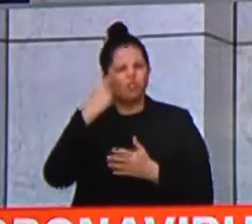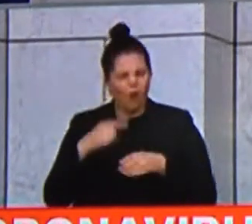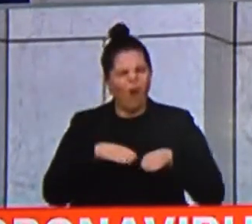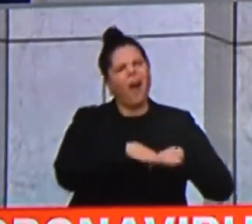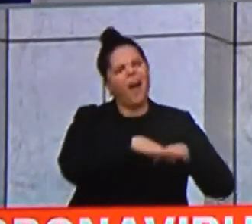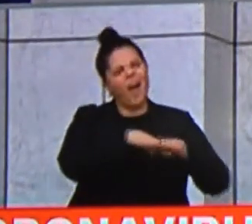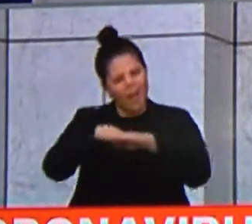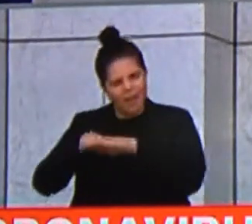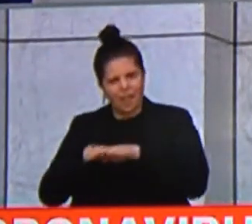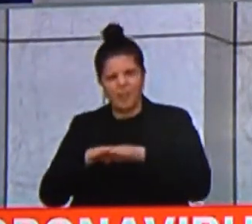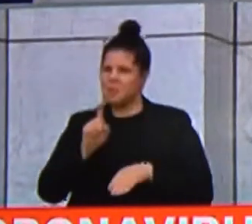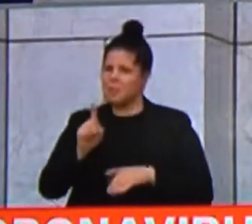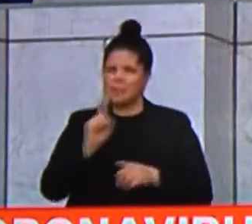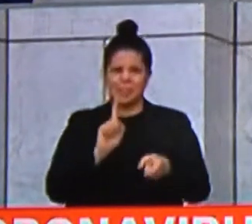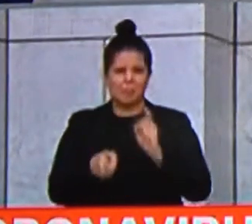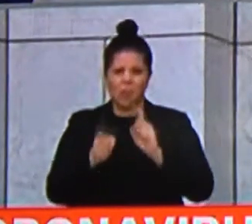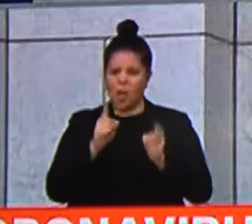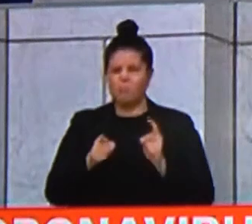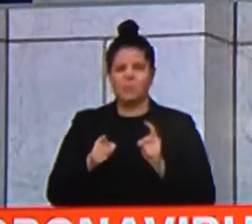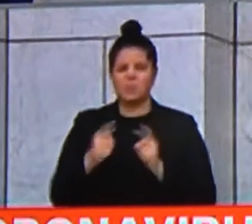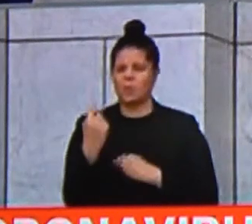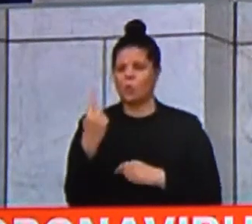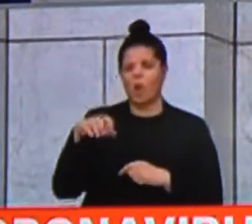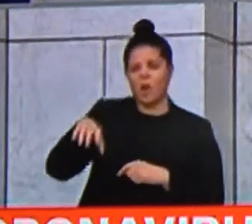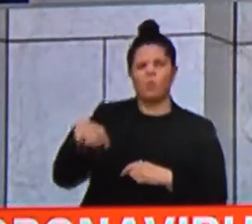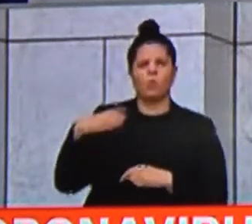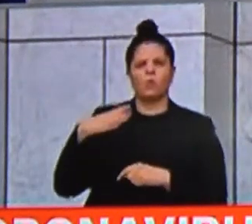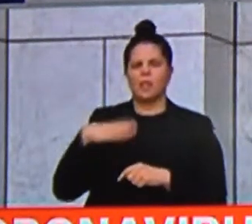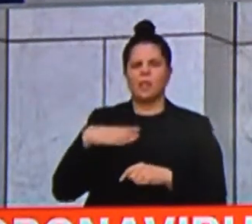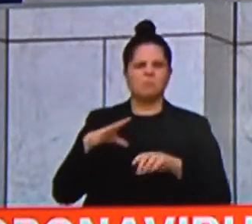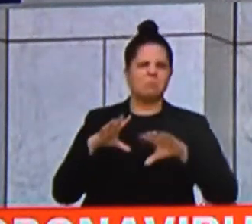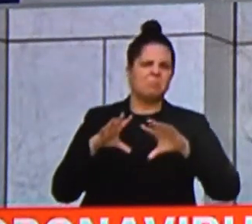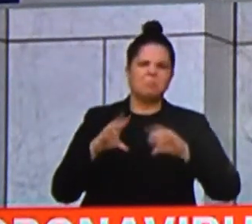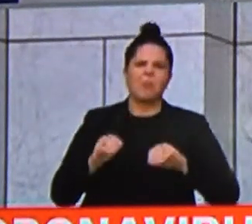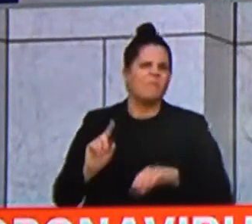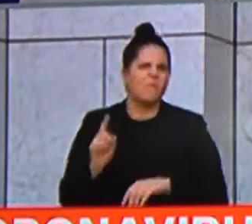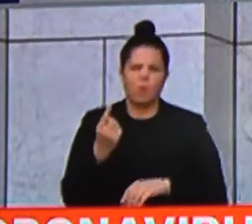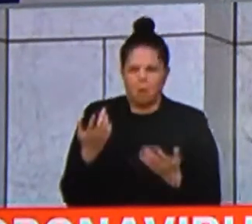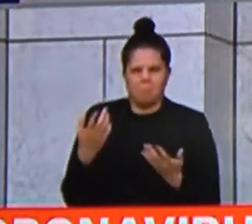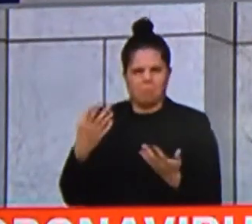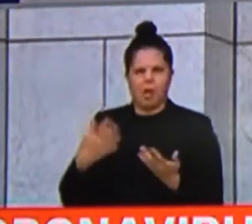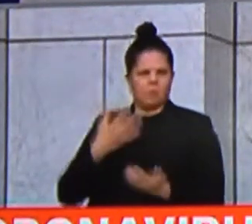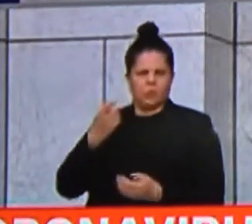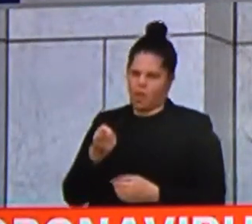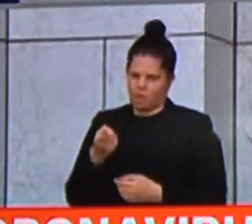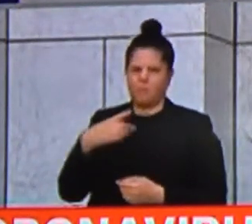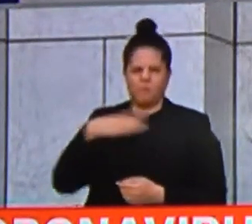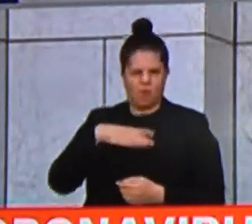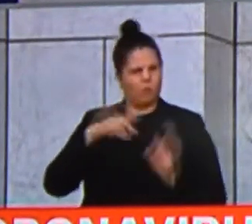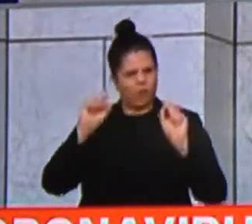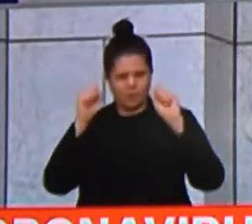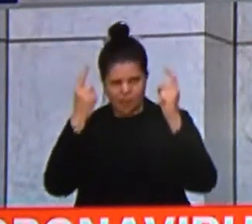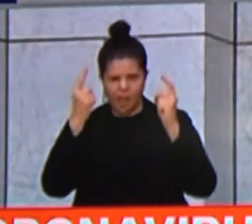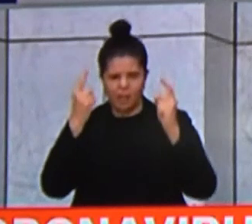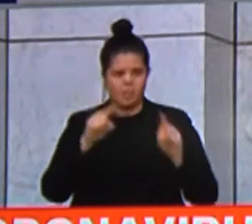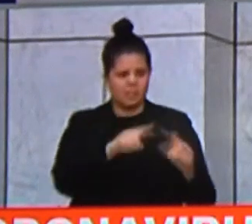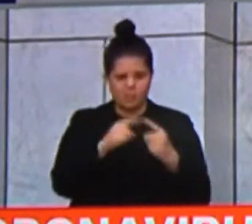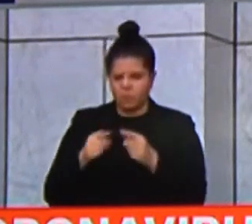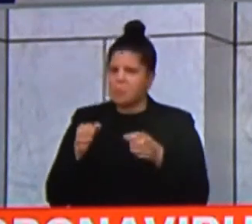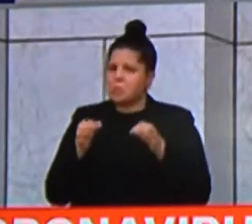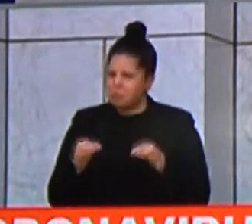came the concept of a single national unified government, the National Unity Cabinet, and those two elements are